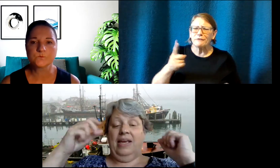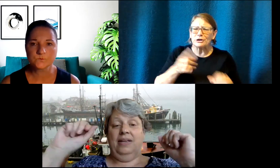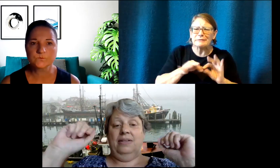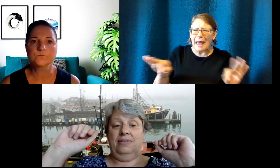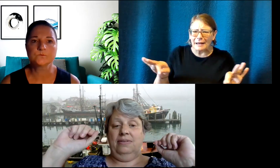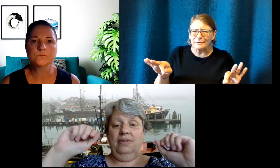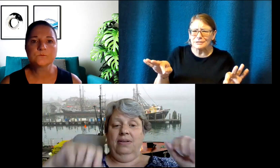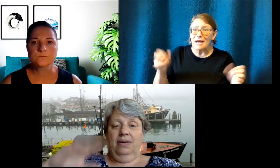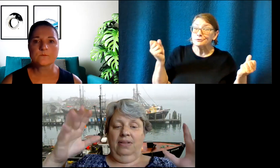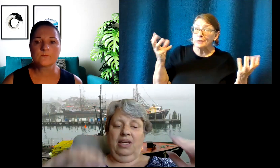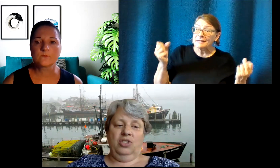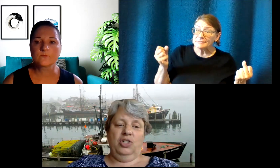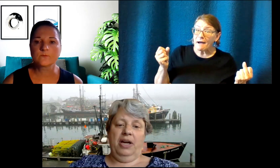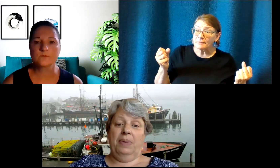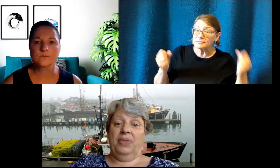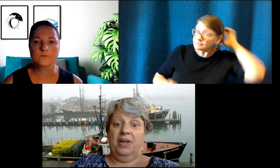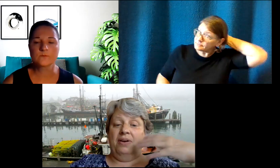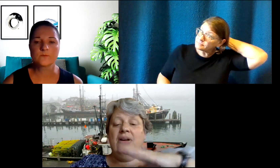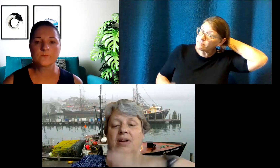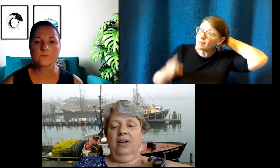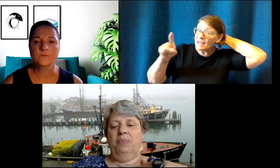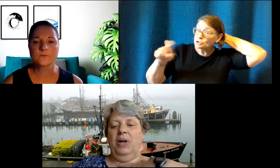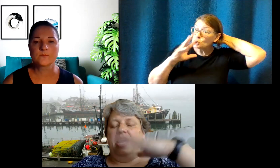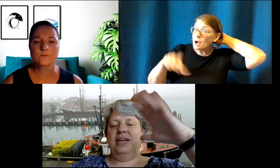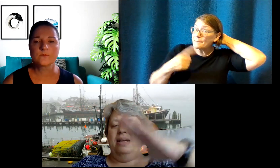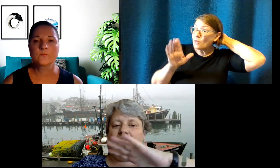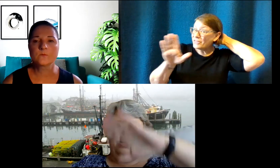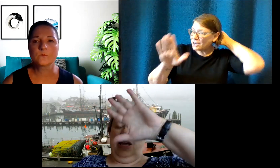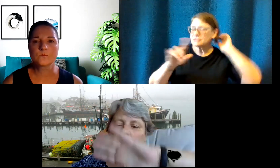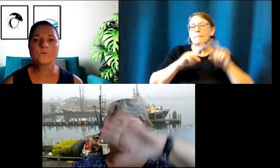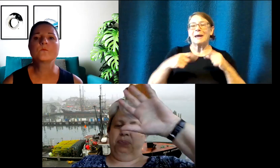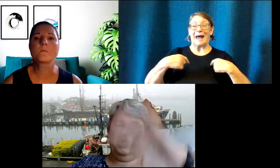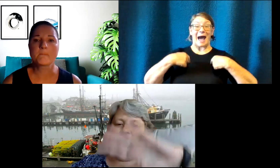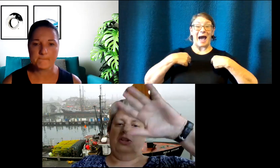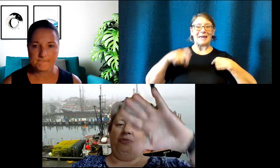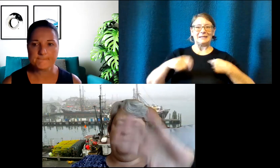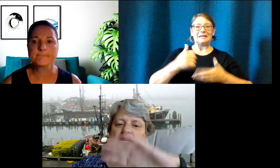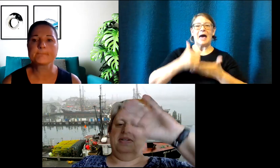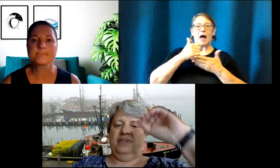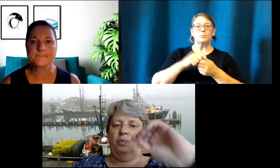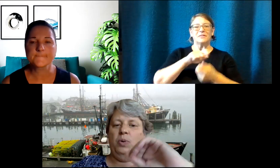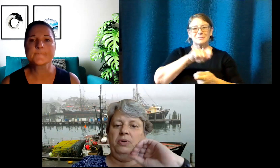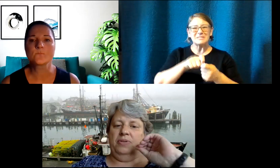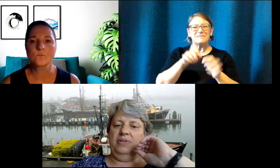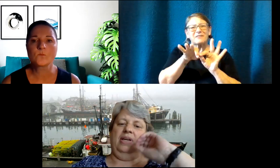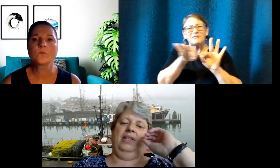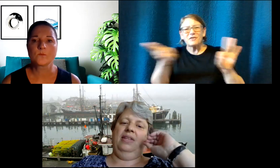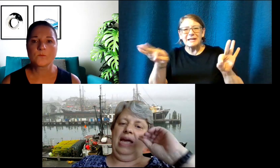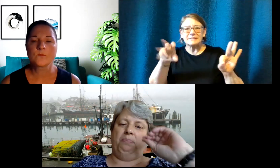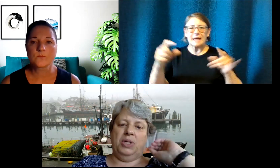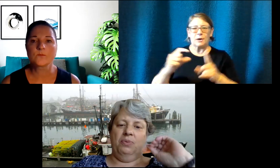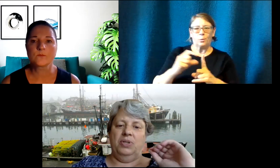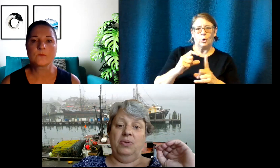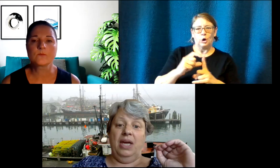the signs. They should talk about but I need help with particular phrases and words, and